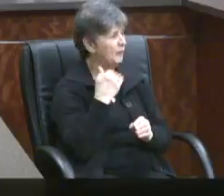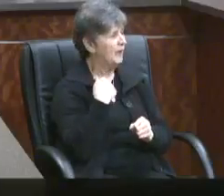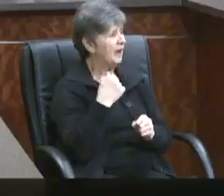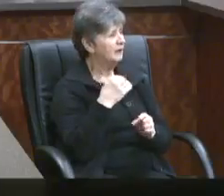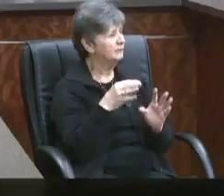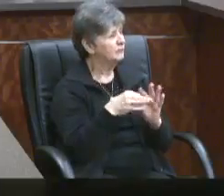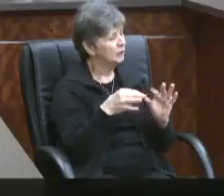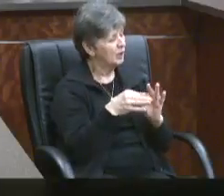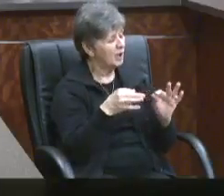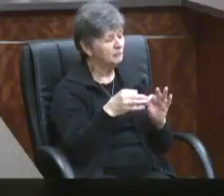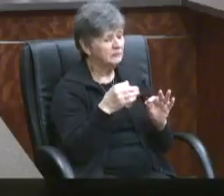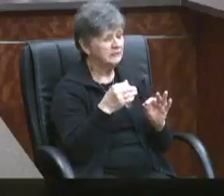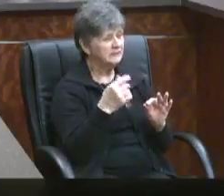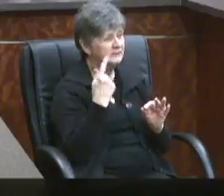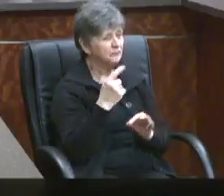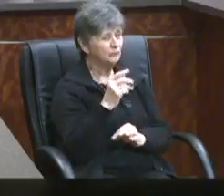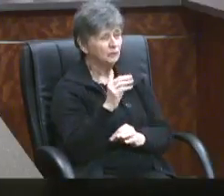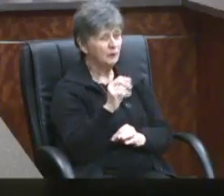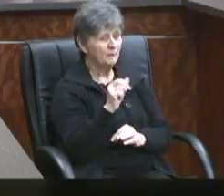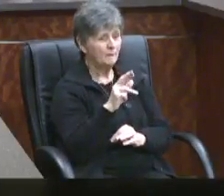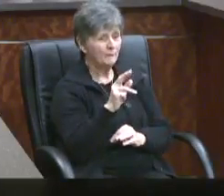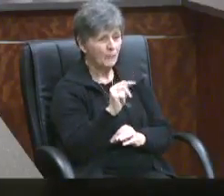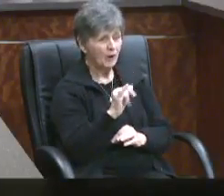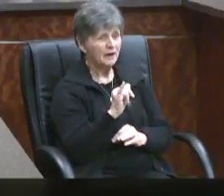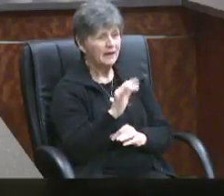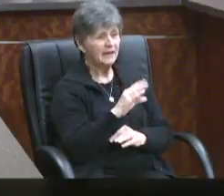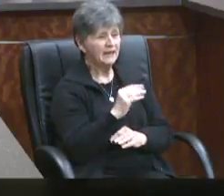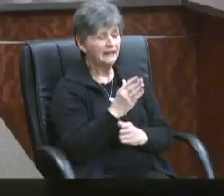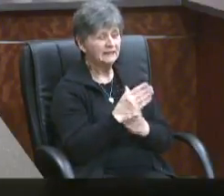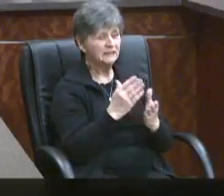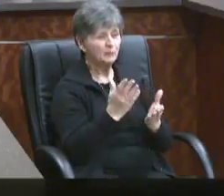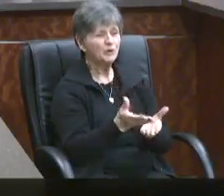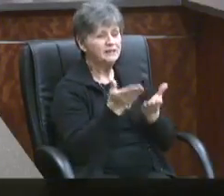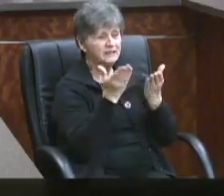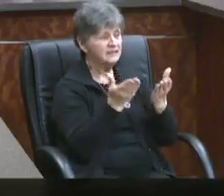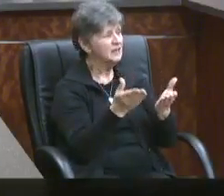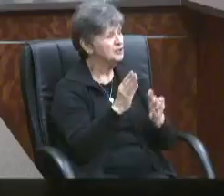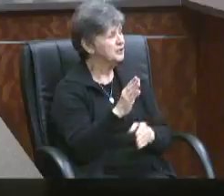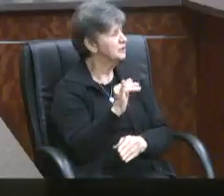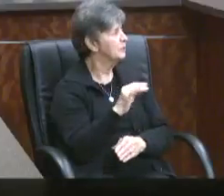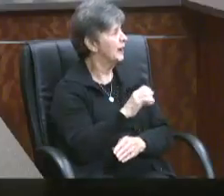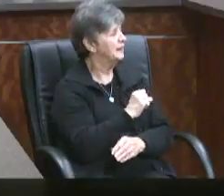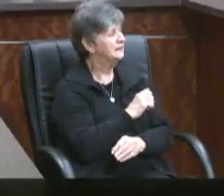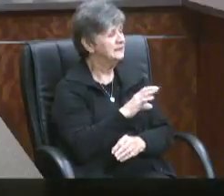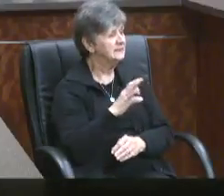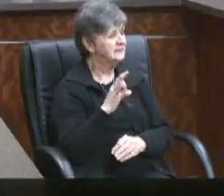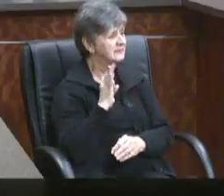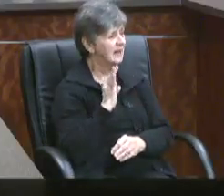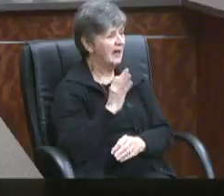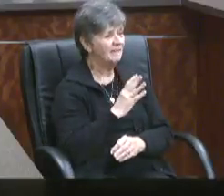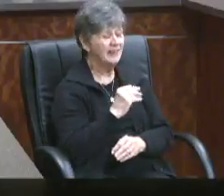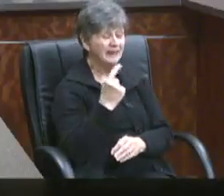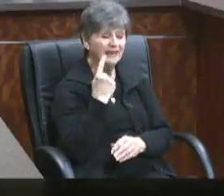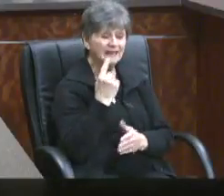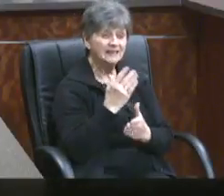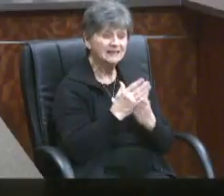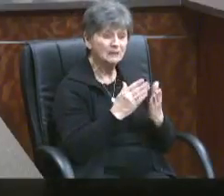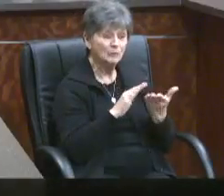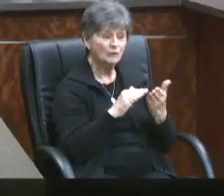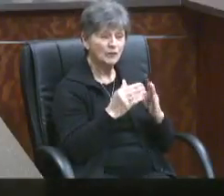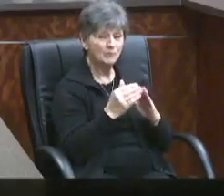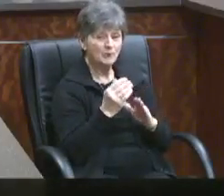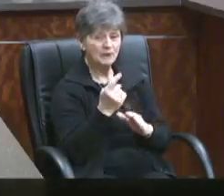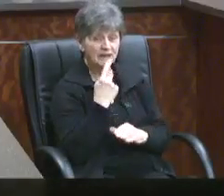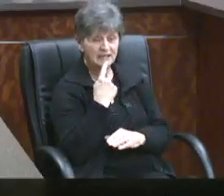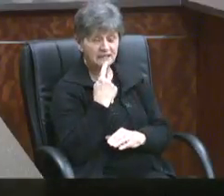well. And then there'll be some presentations by staff, and I think those some in the community have said they're coming